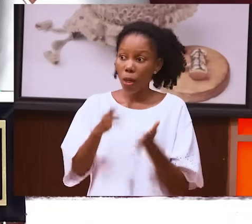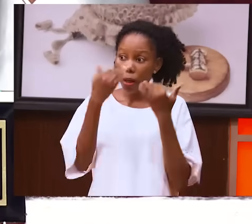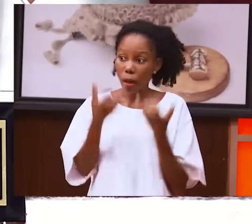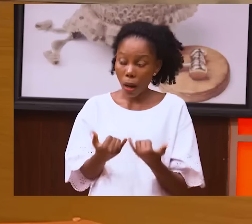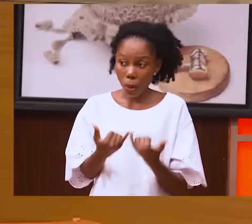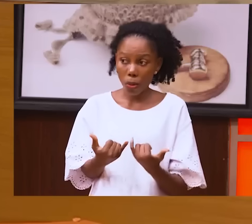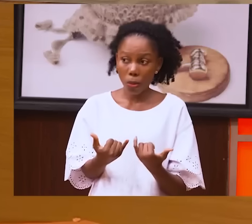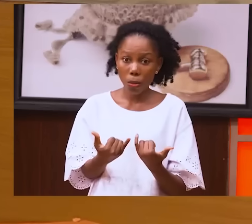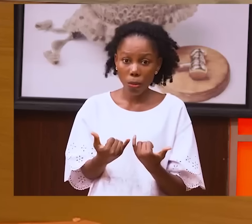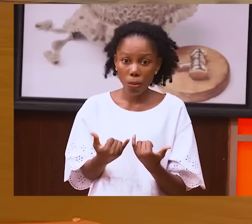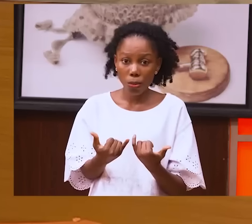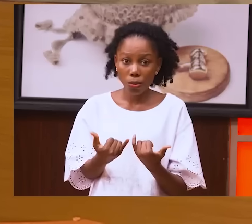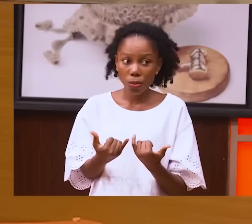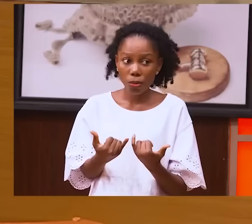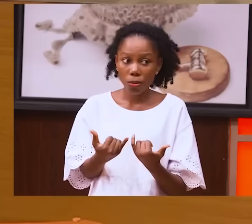today.